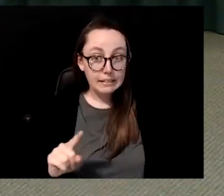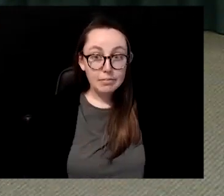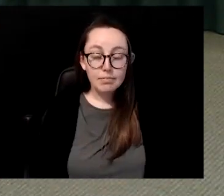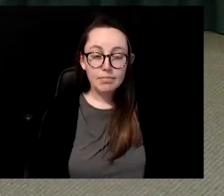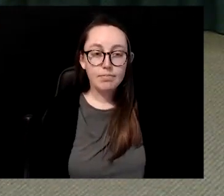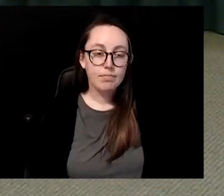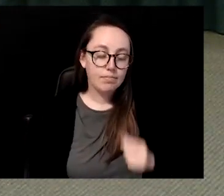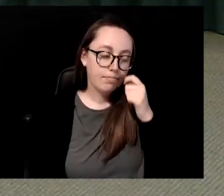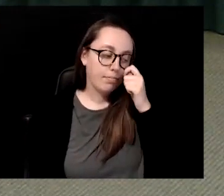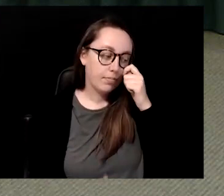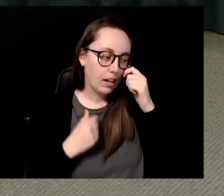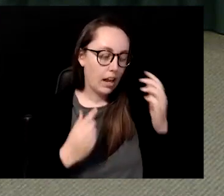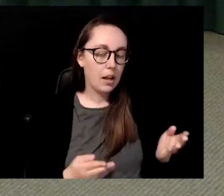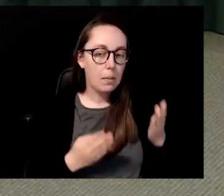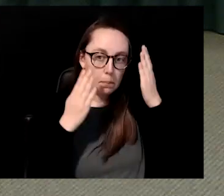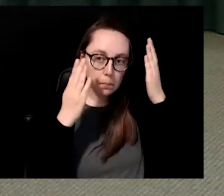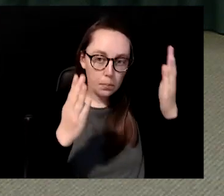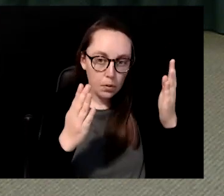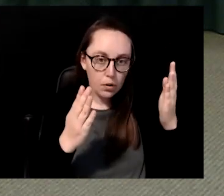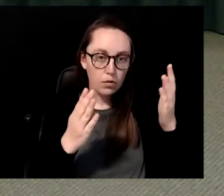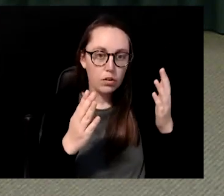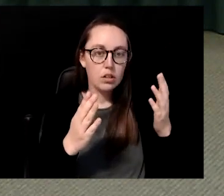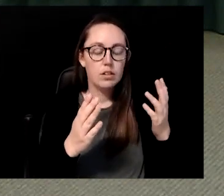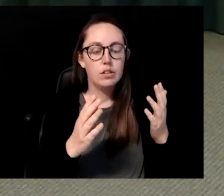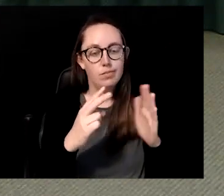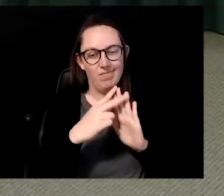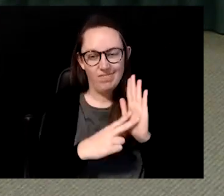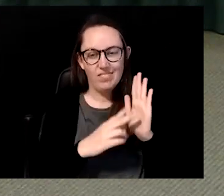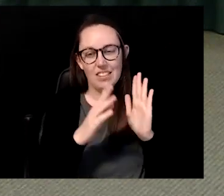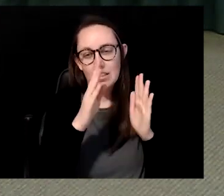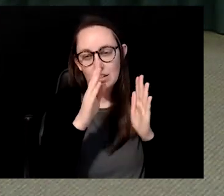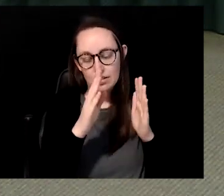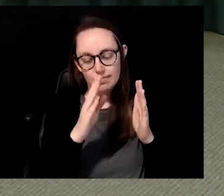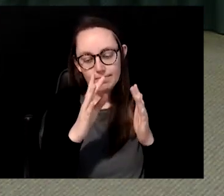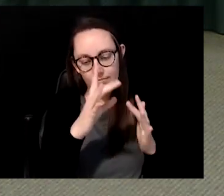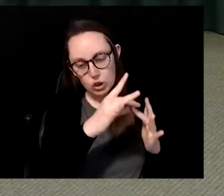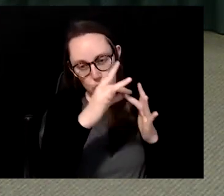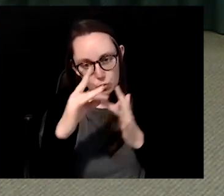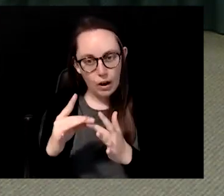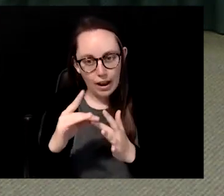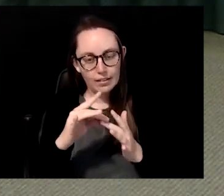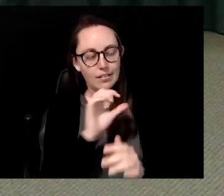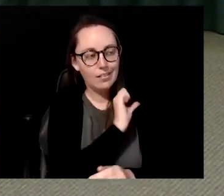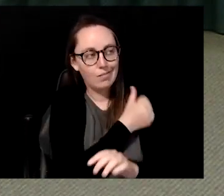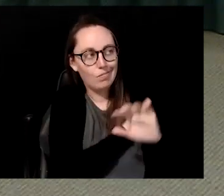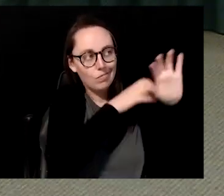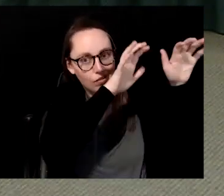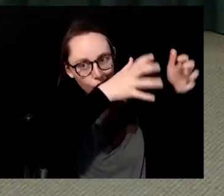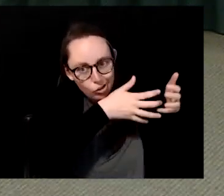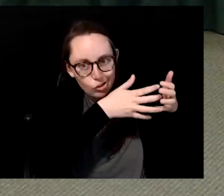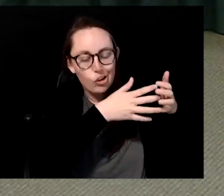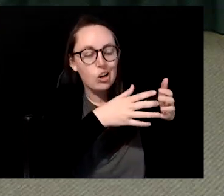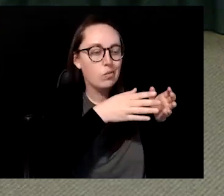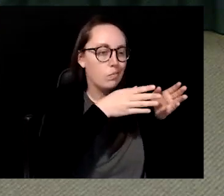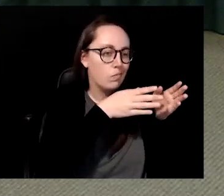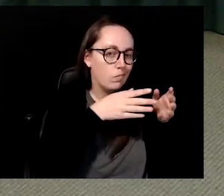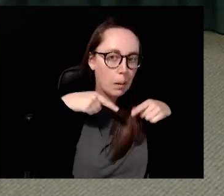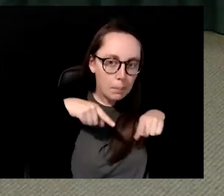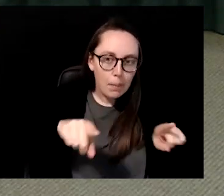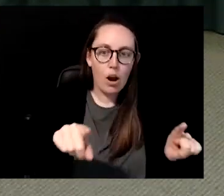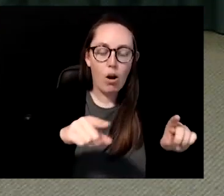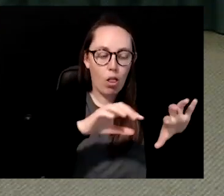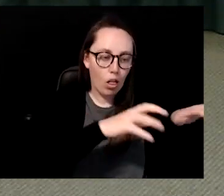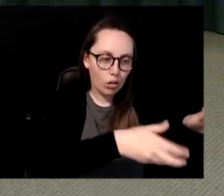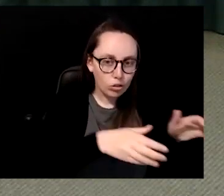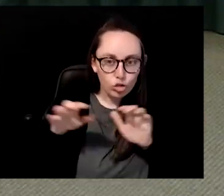I move to direct the administration to pursue parallel tracks of information gathering cost analysis